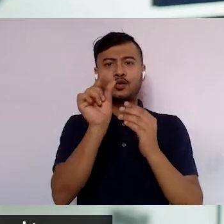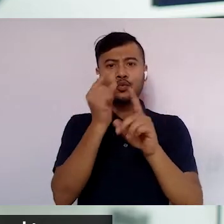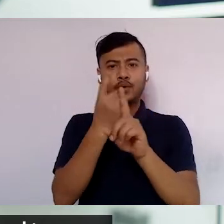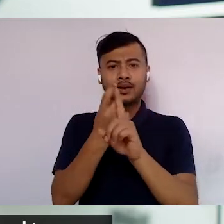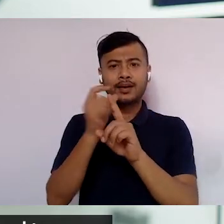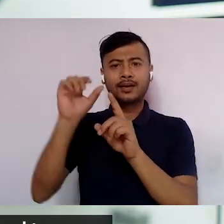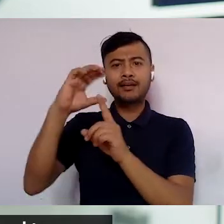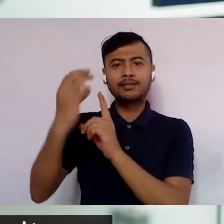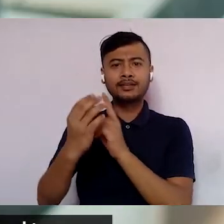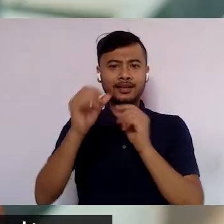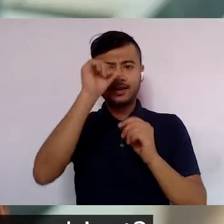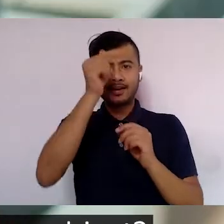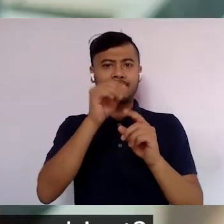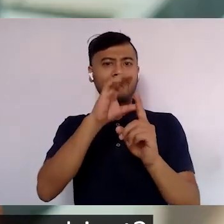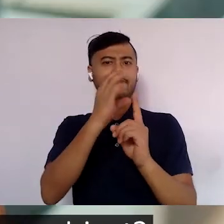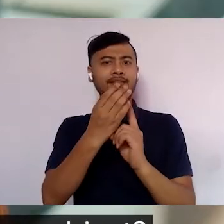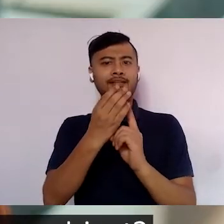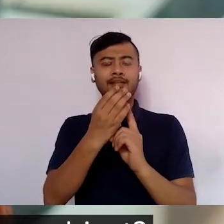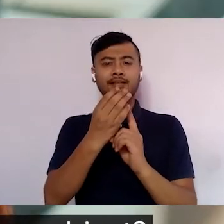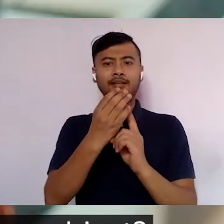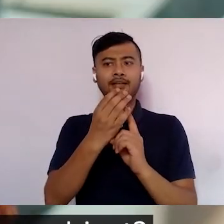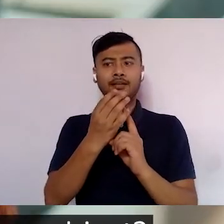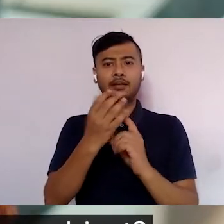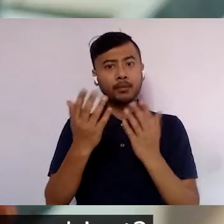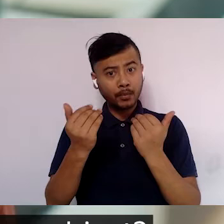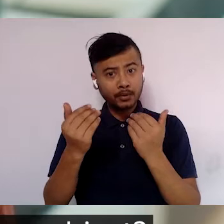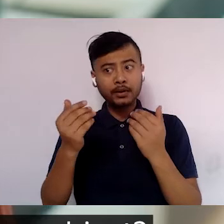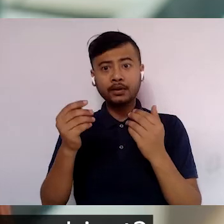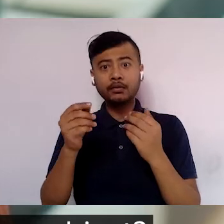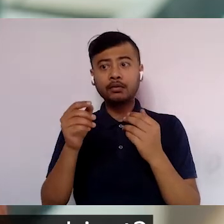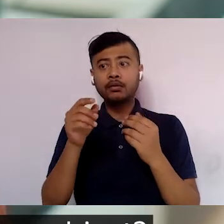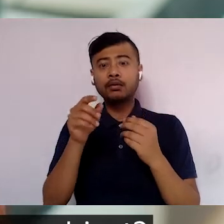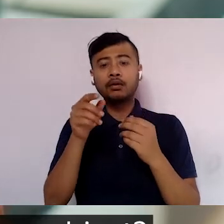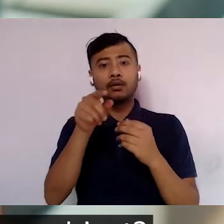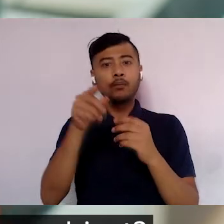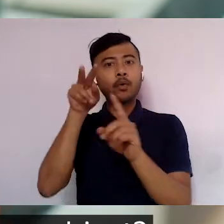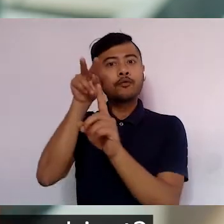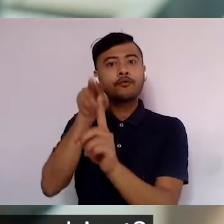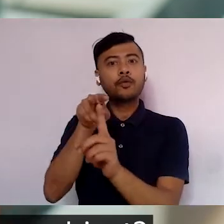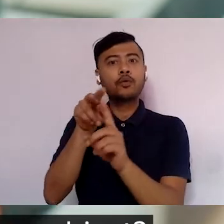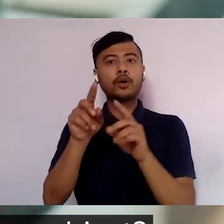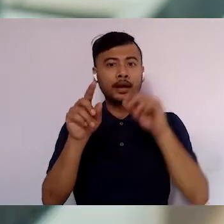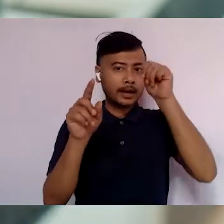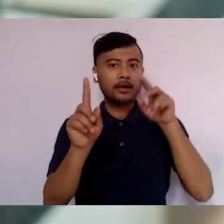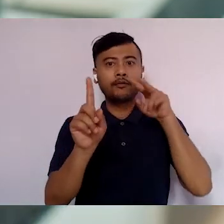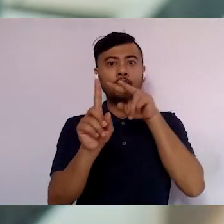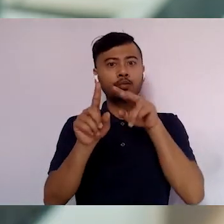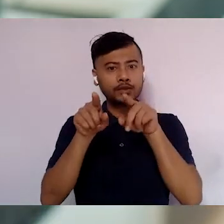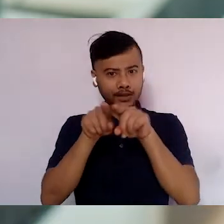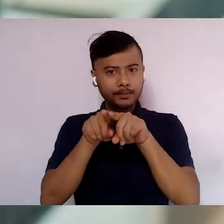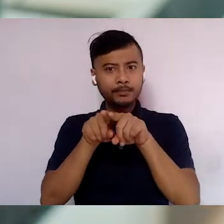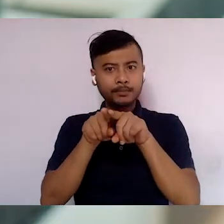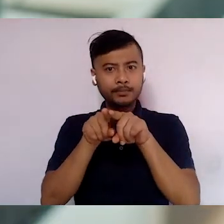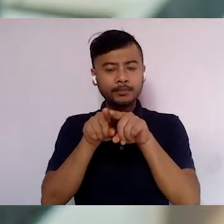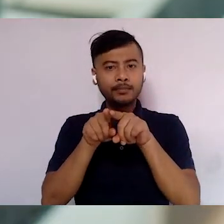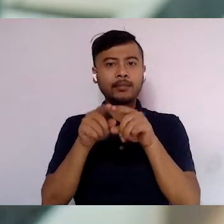historic cultures. Can Indian and European cultural meanings converge in an object? Our exploration of